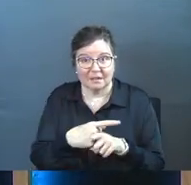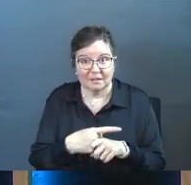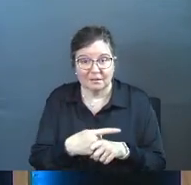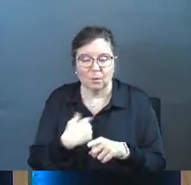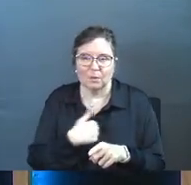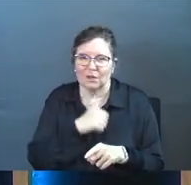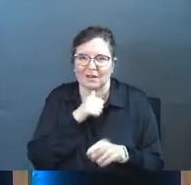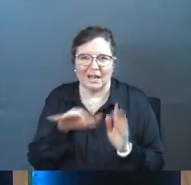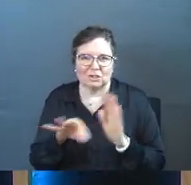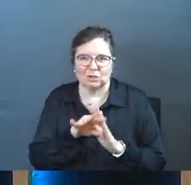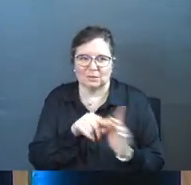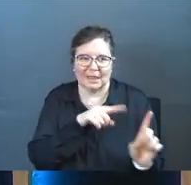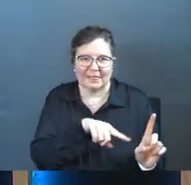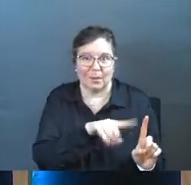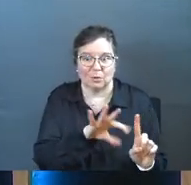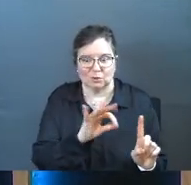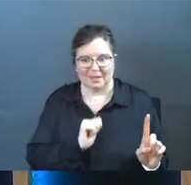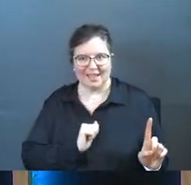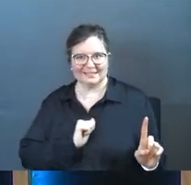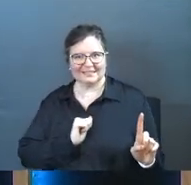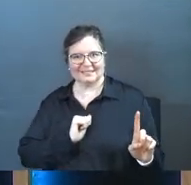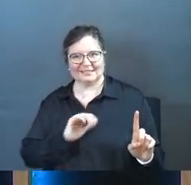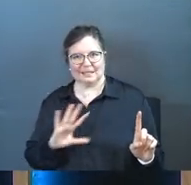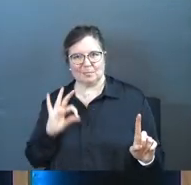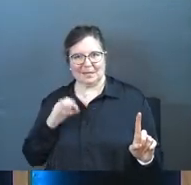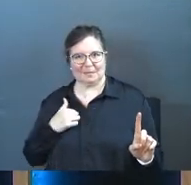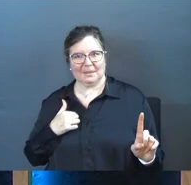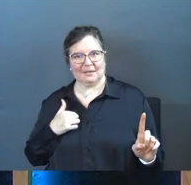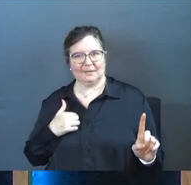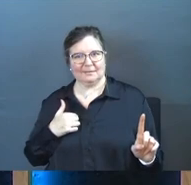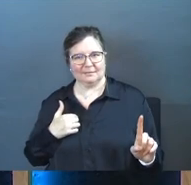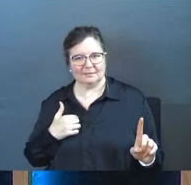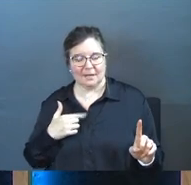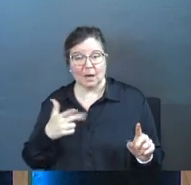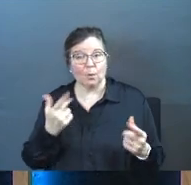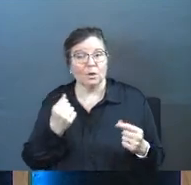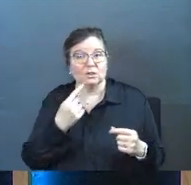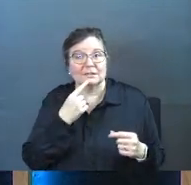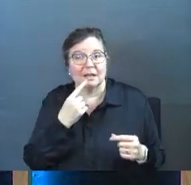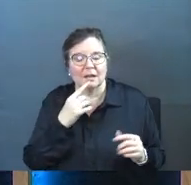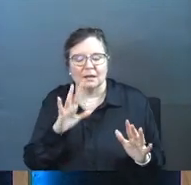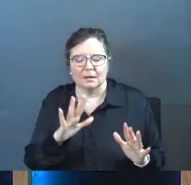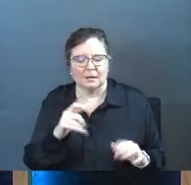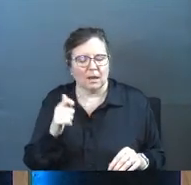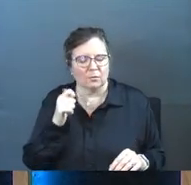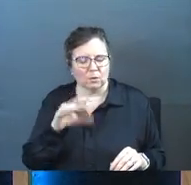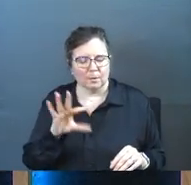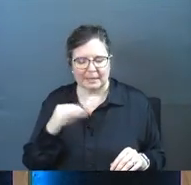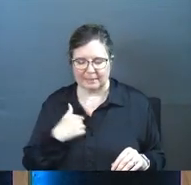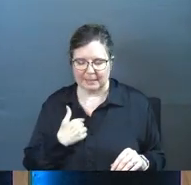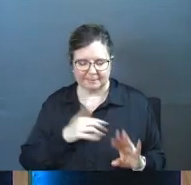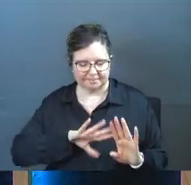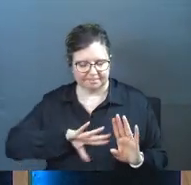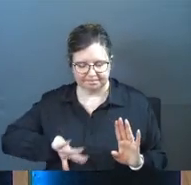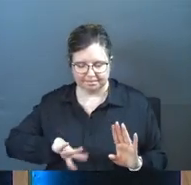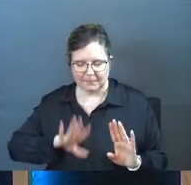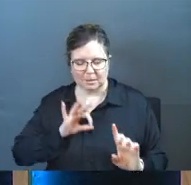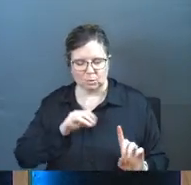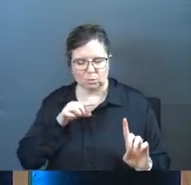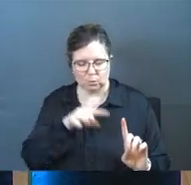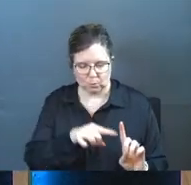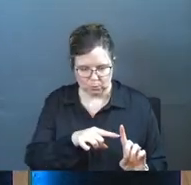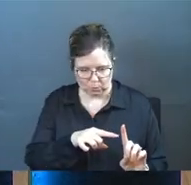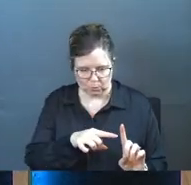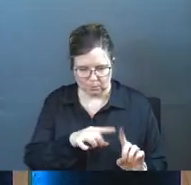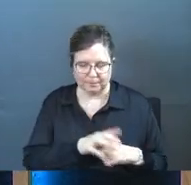conflict, we're not choosing them, we're choosing us. And what you're saying is, I refuse to choose me, I choose